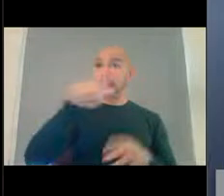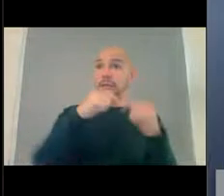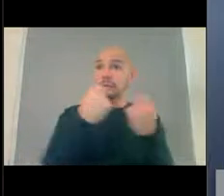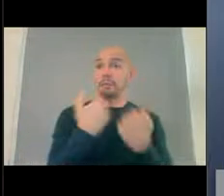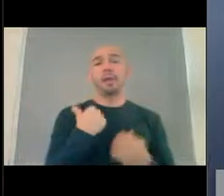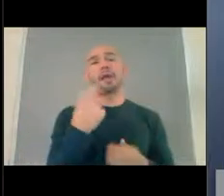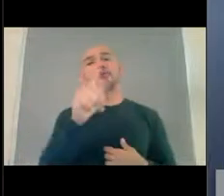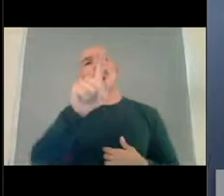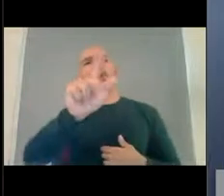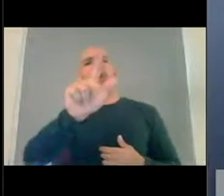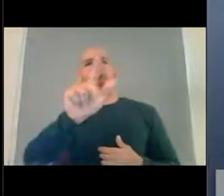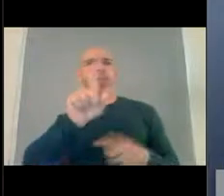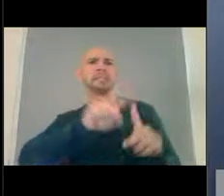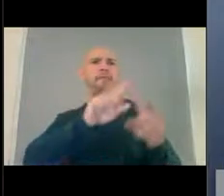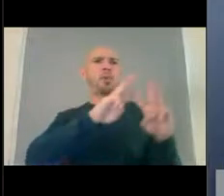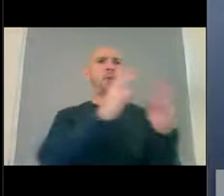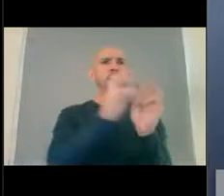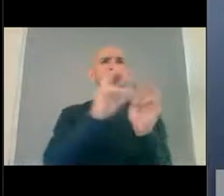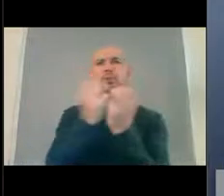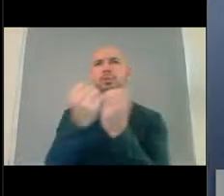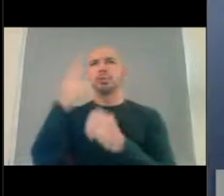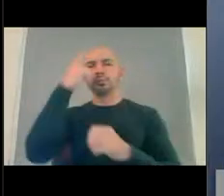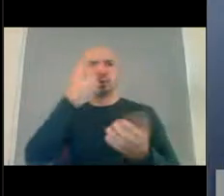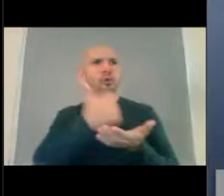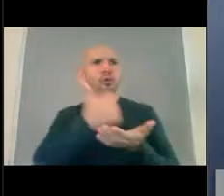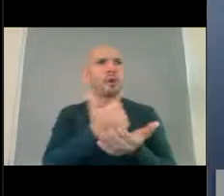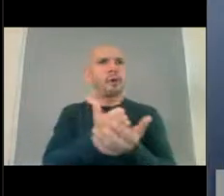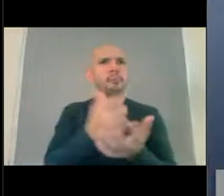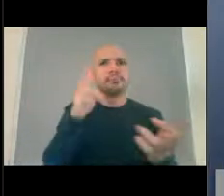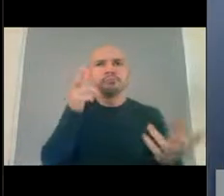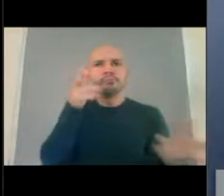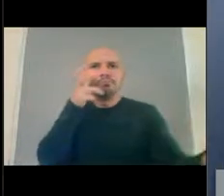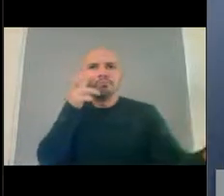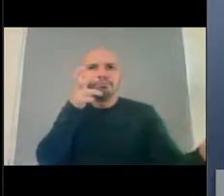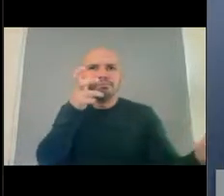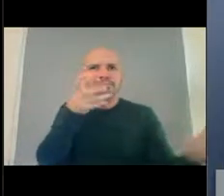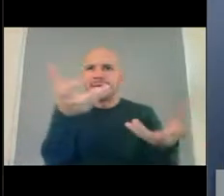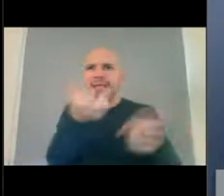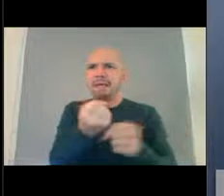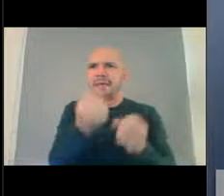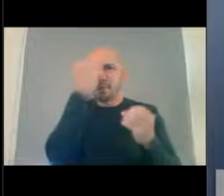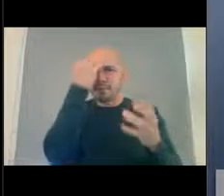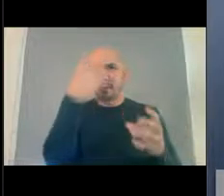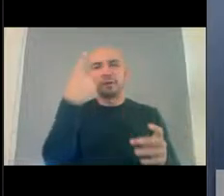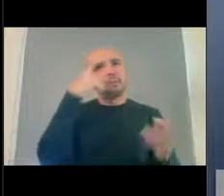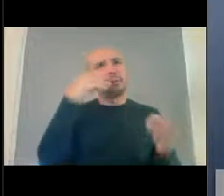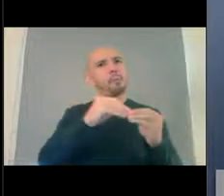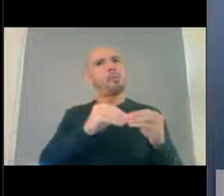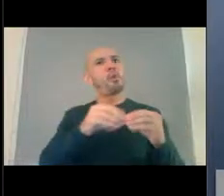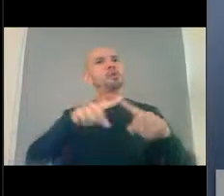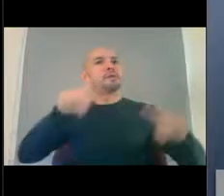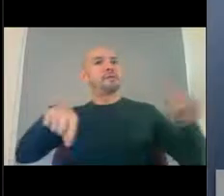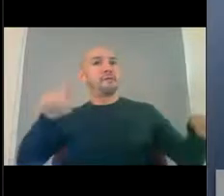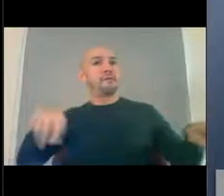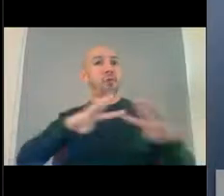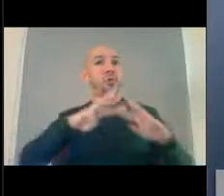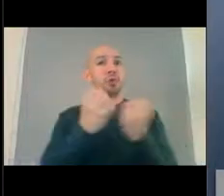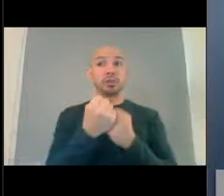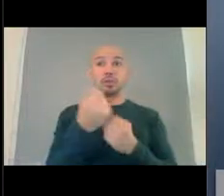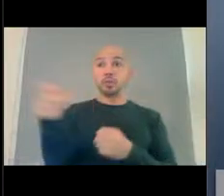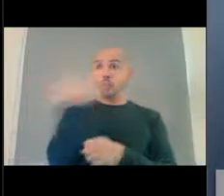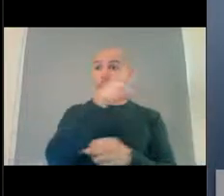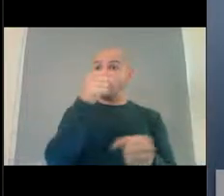to achieve a broad consensus from our diverse stakeholders with your approval of these guidelines the call for projects will commence